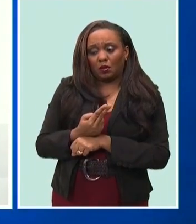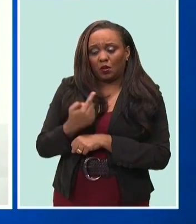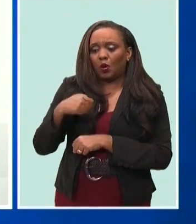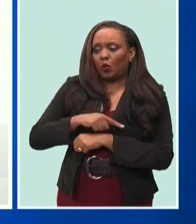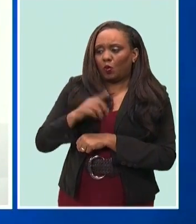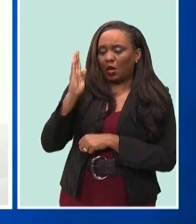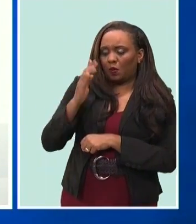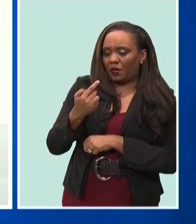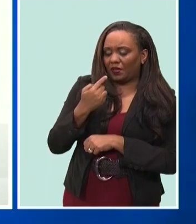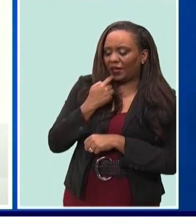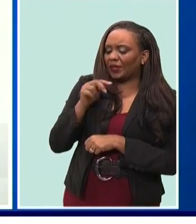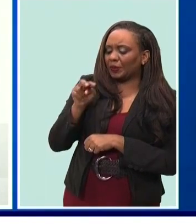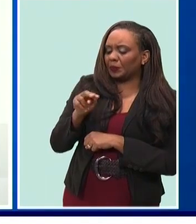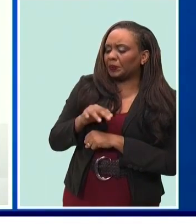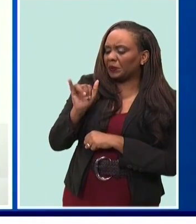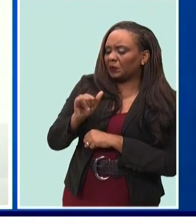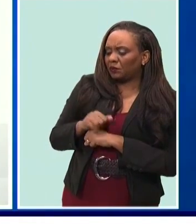later.